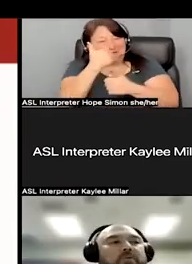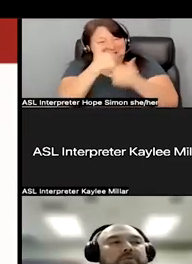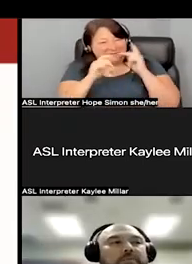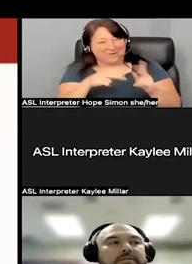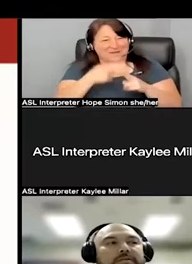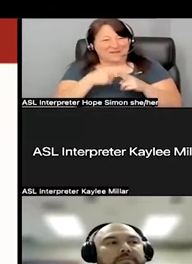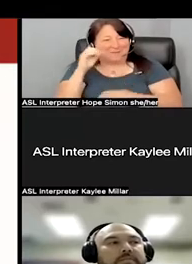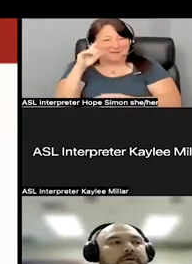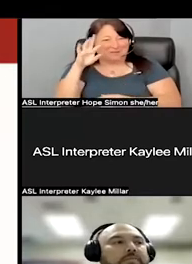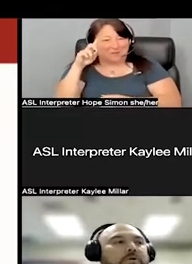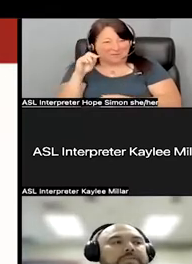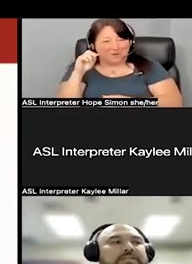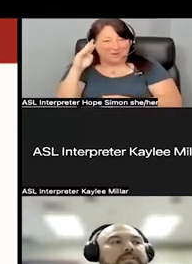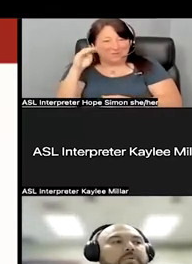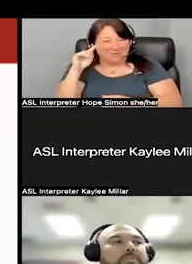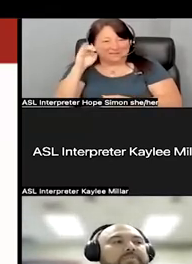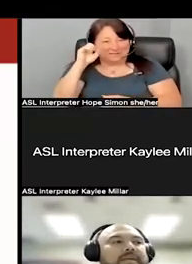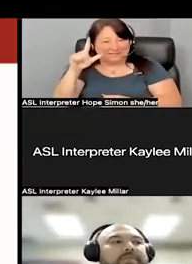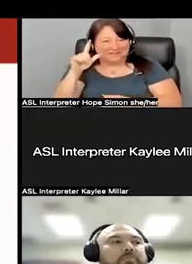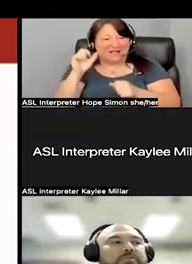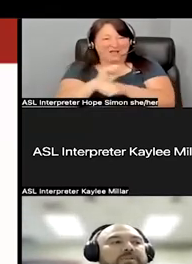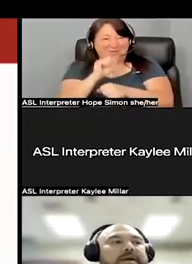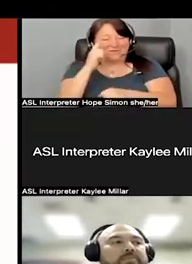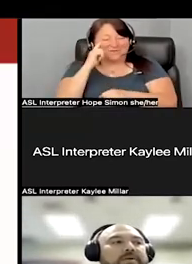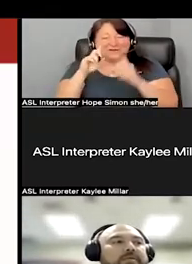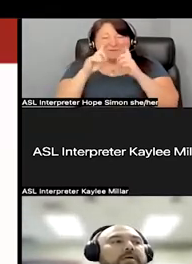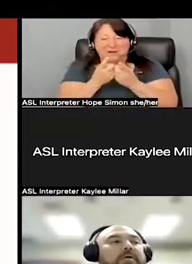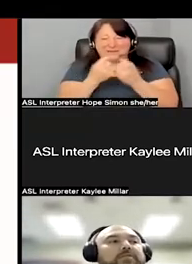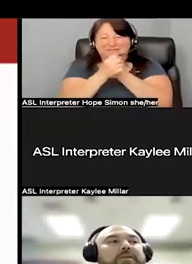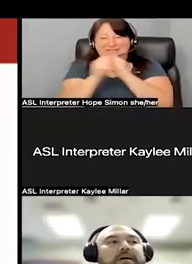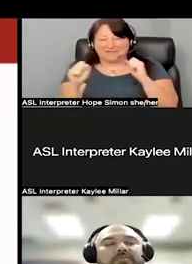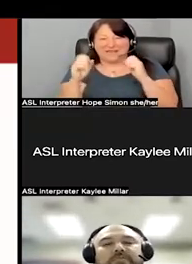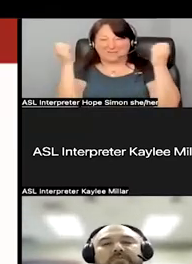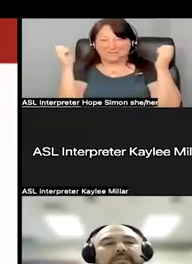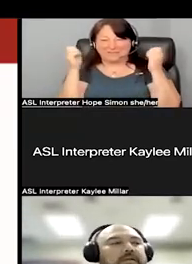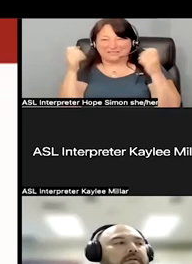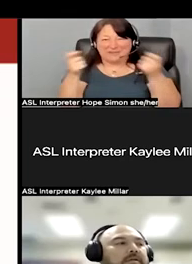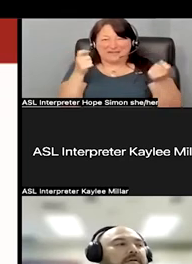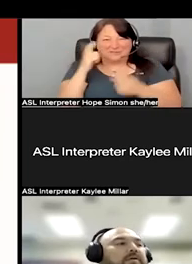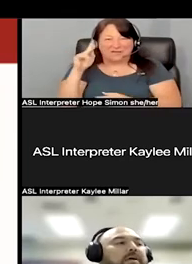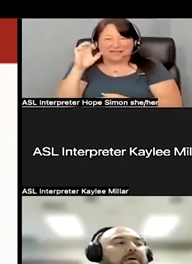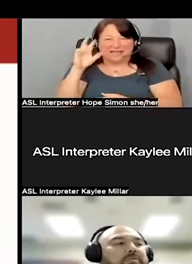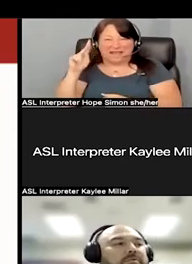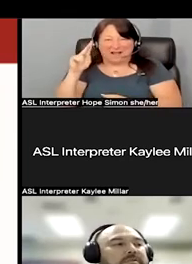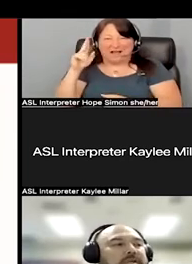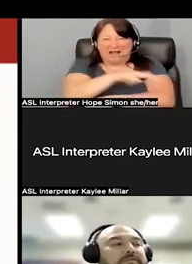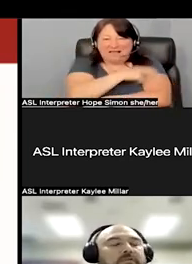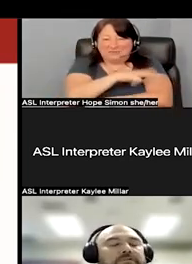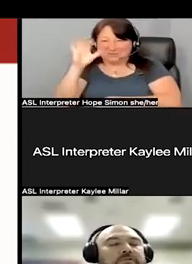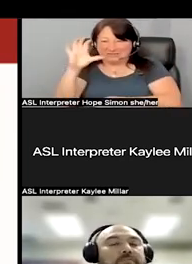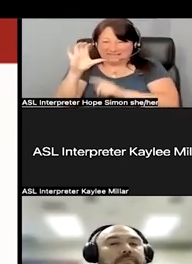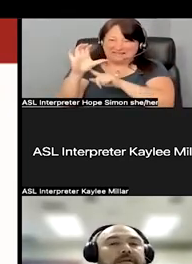name is Oswaldo Montiel. I work for the State Department of Safety and Emergency Management for Keck Hospital of USC. Keck Hospital of USC